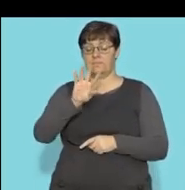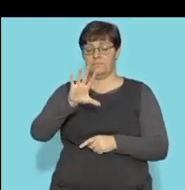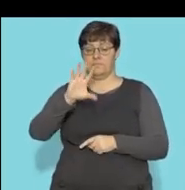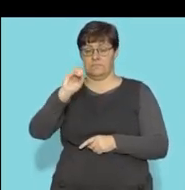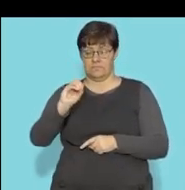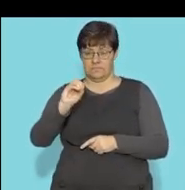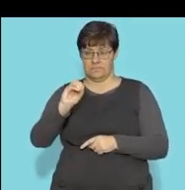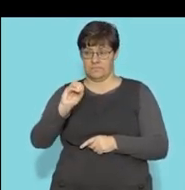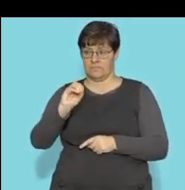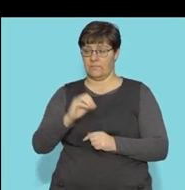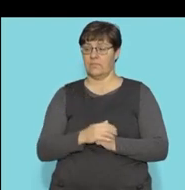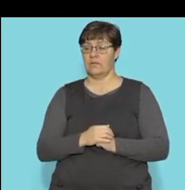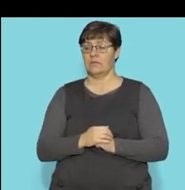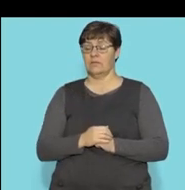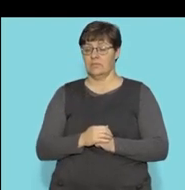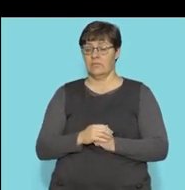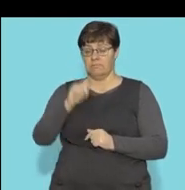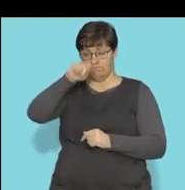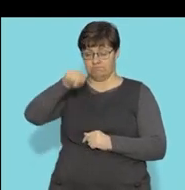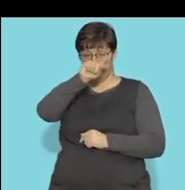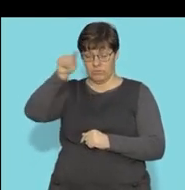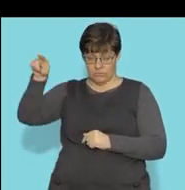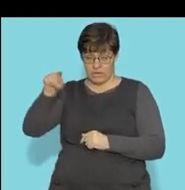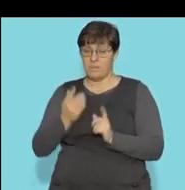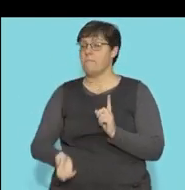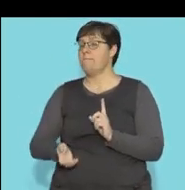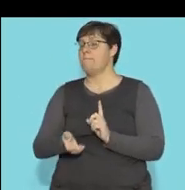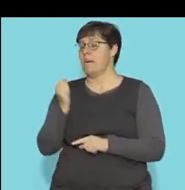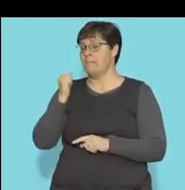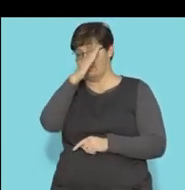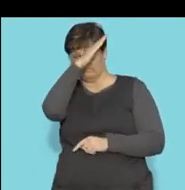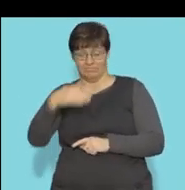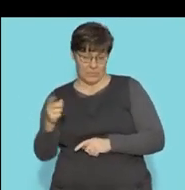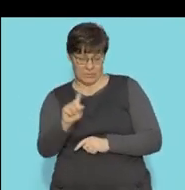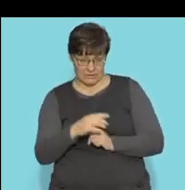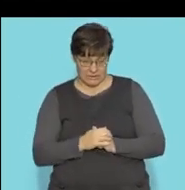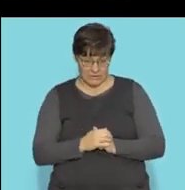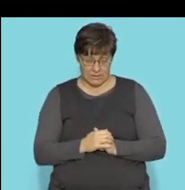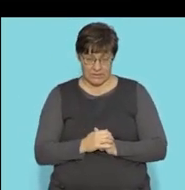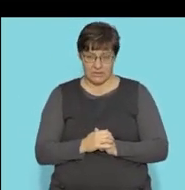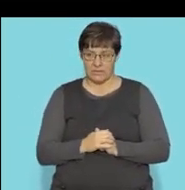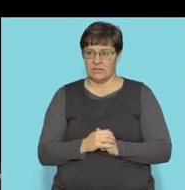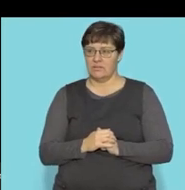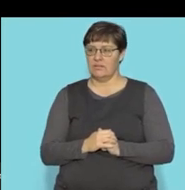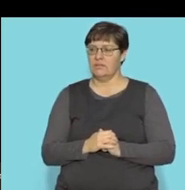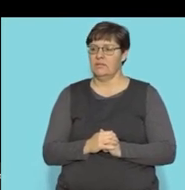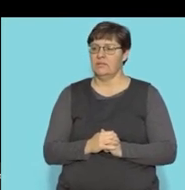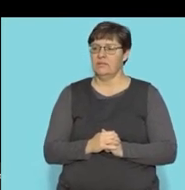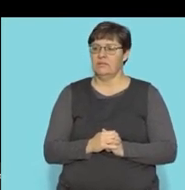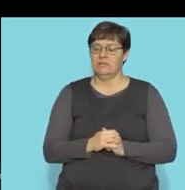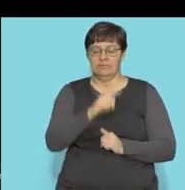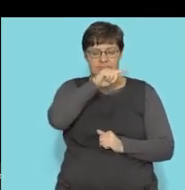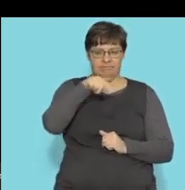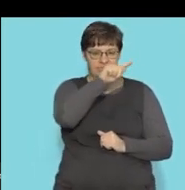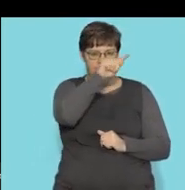squared is equal to 250, which means I'm going to have to square root that to actually find out what my slant height is.